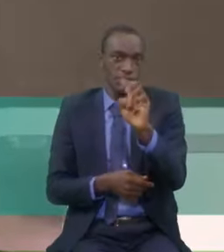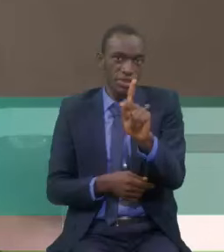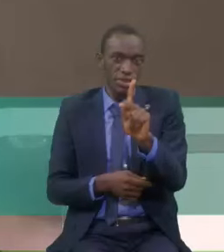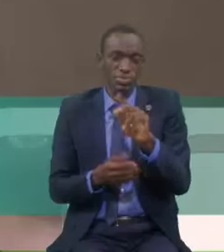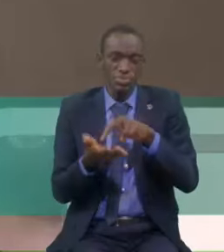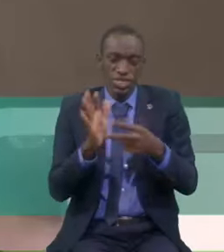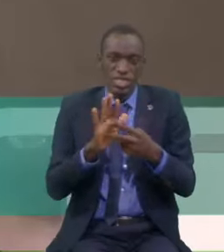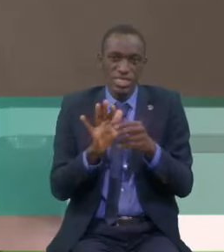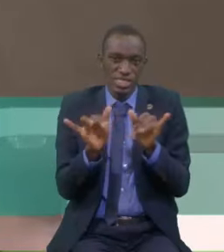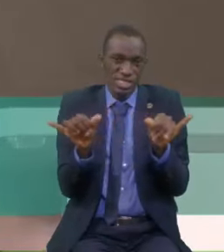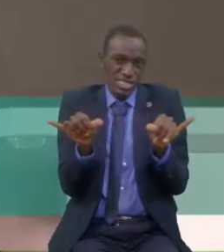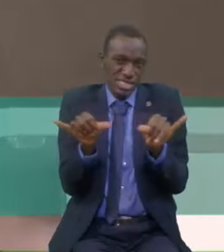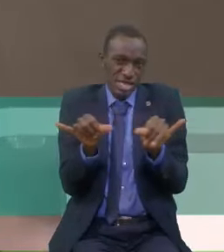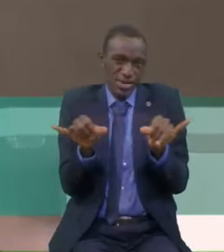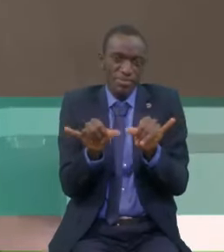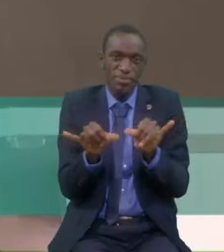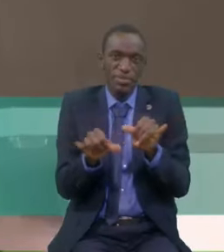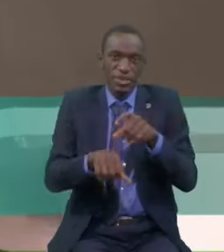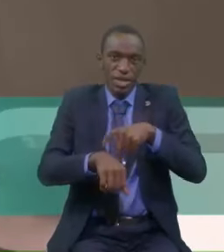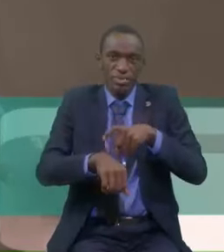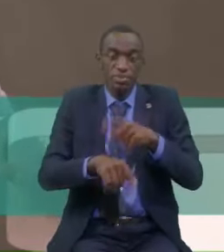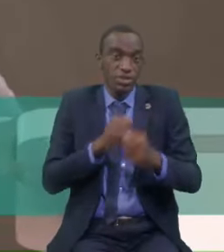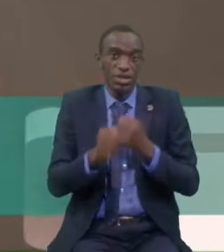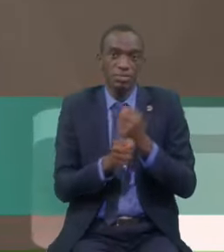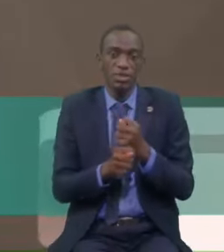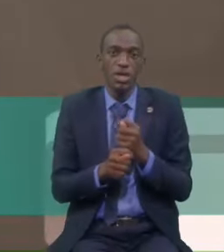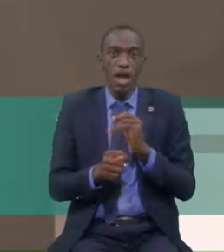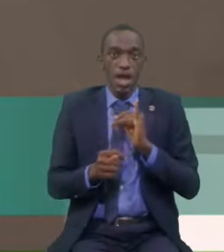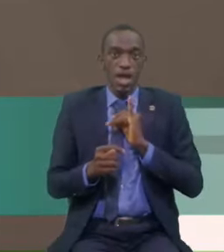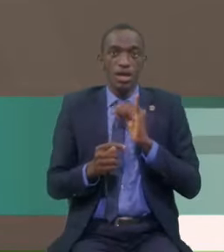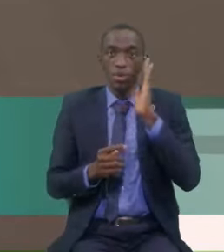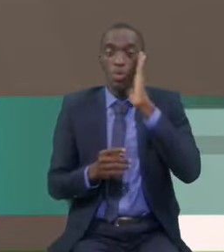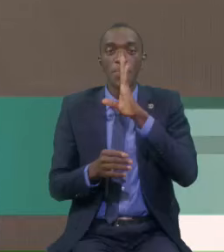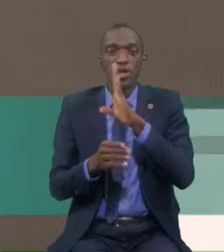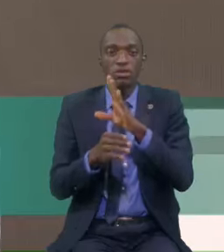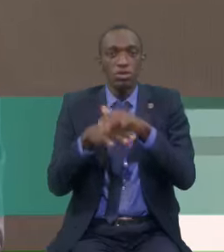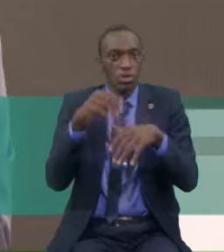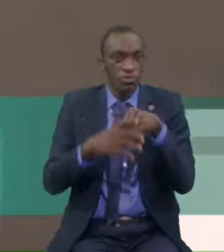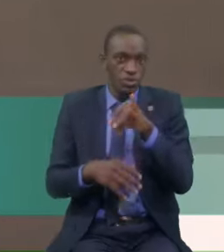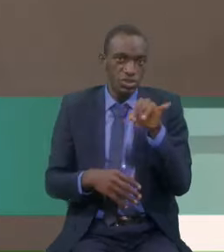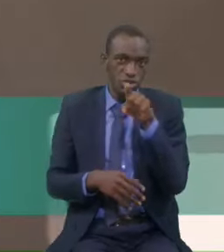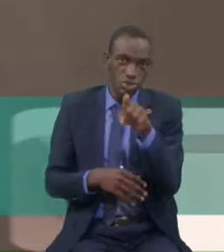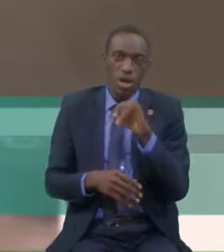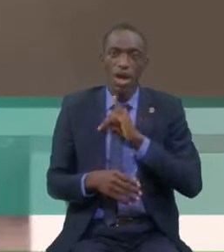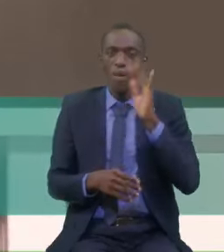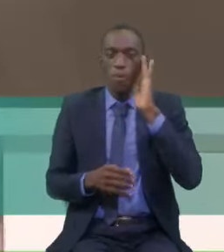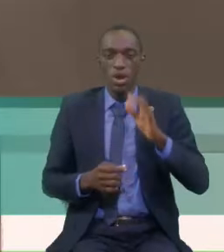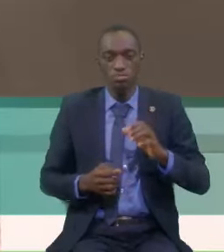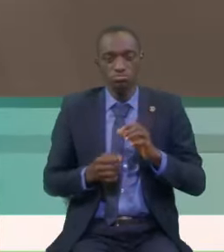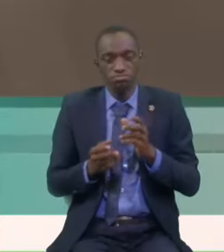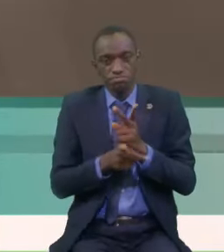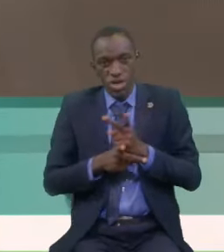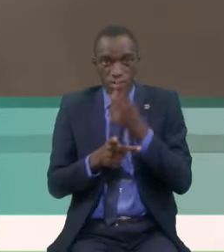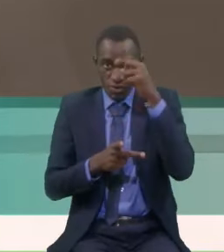been comforting you. I've been caring for you. I've been cultivating you. And I'm